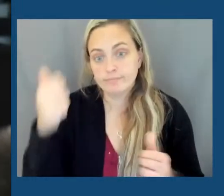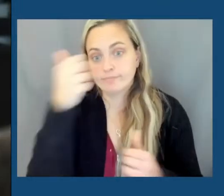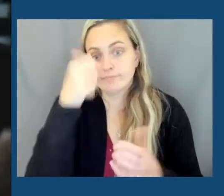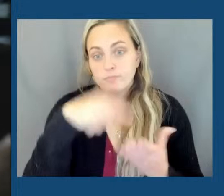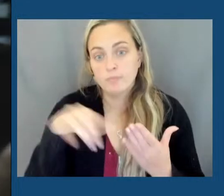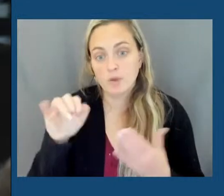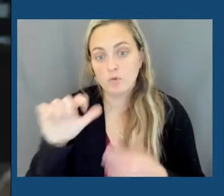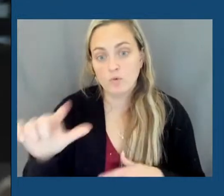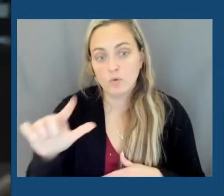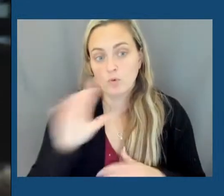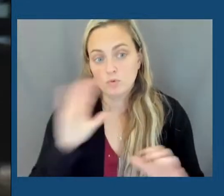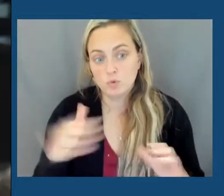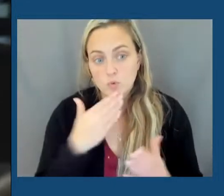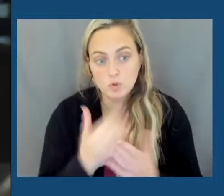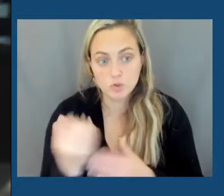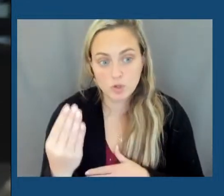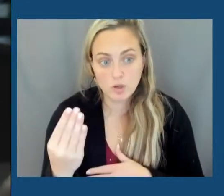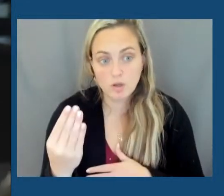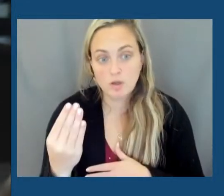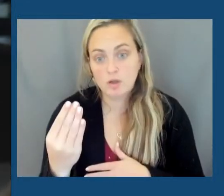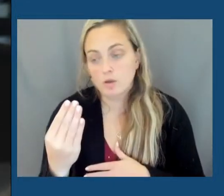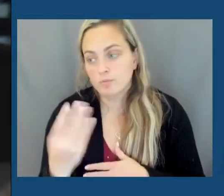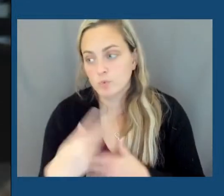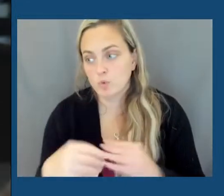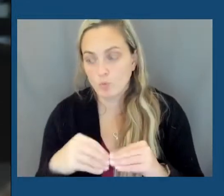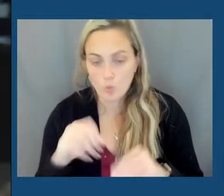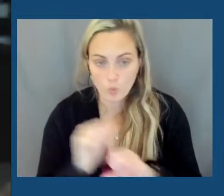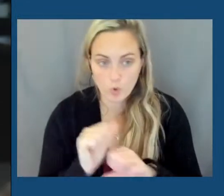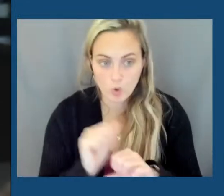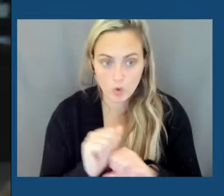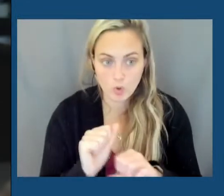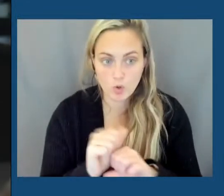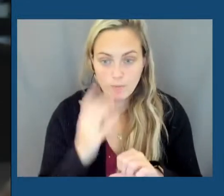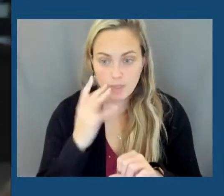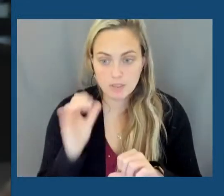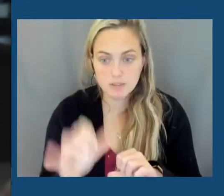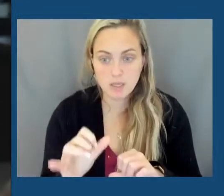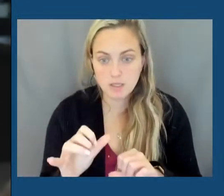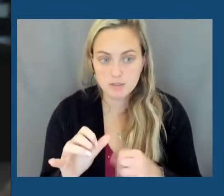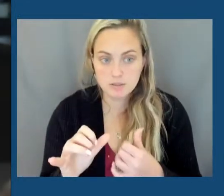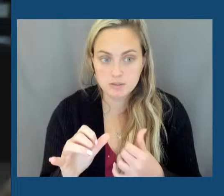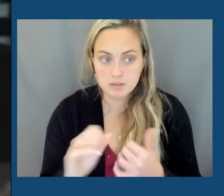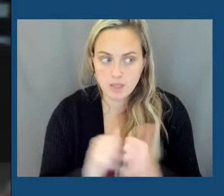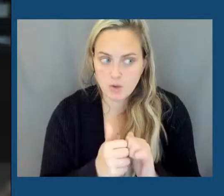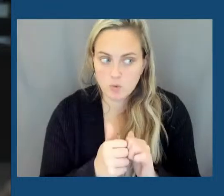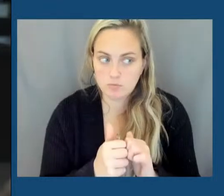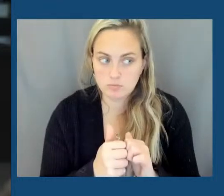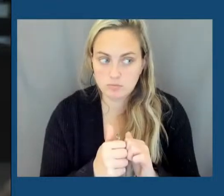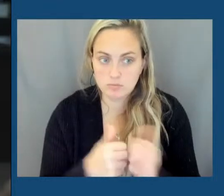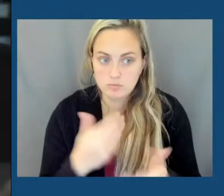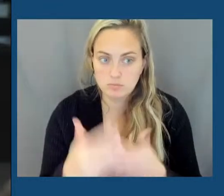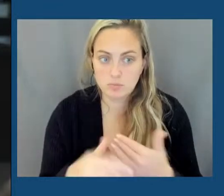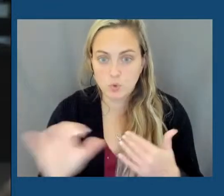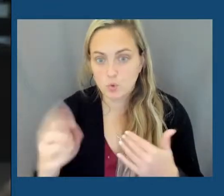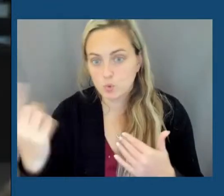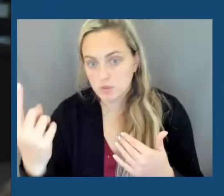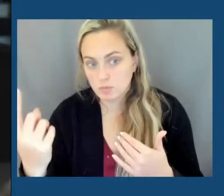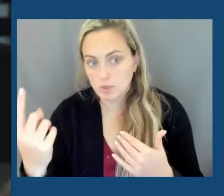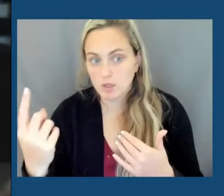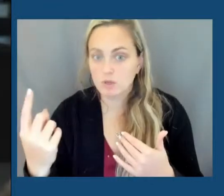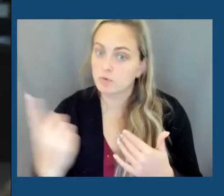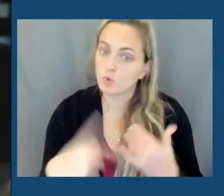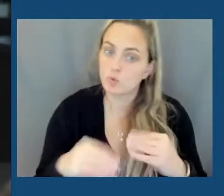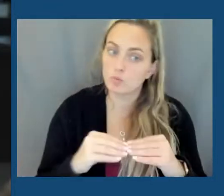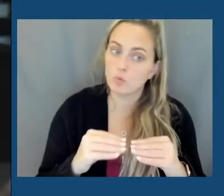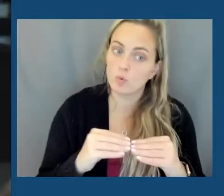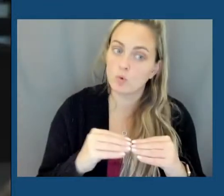if they do a good job, if they go the extra mile, just because that's the days now where it's just you do something, you go the extra miles, and then